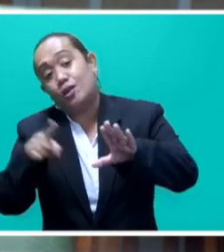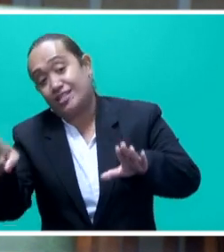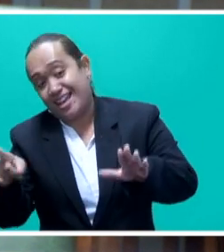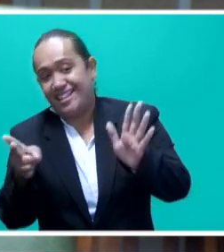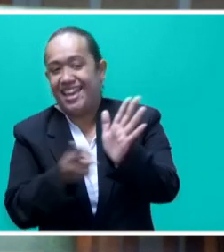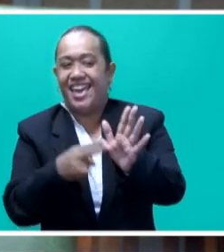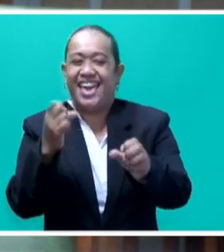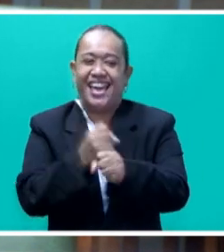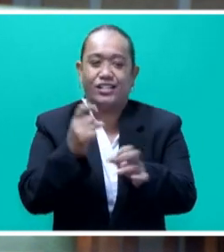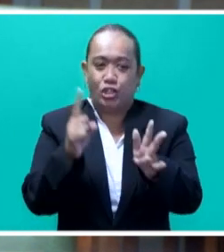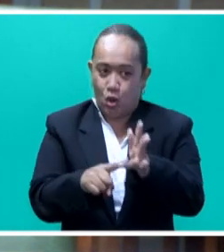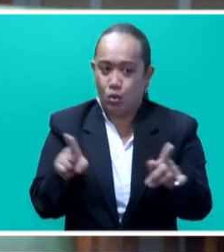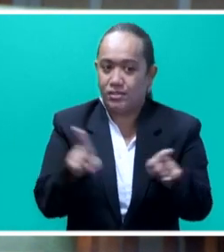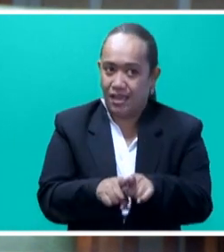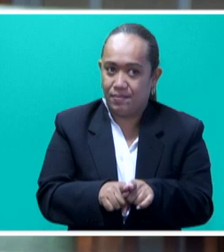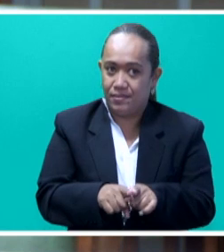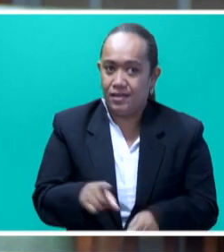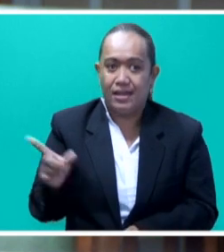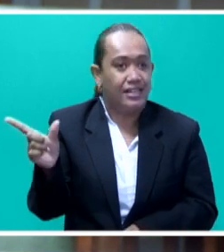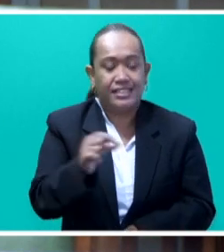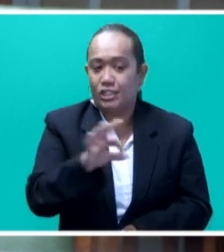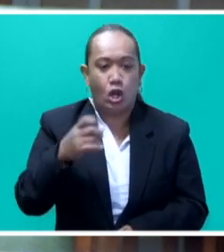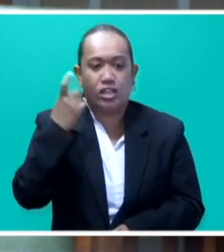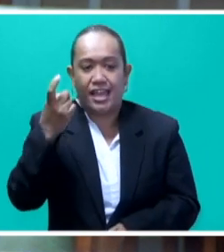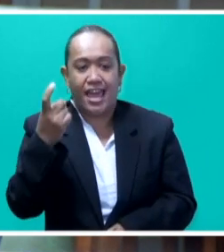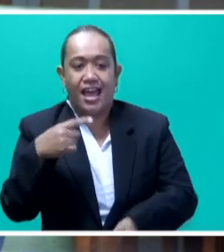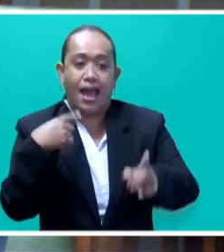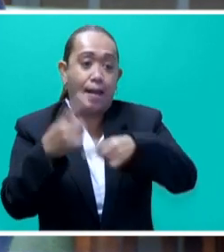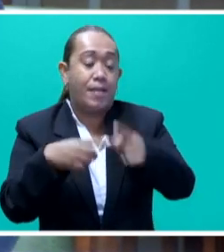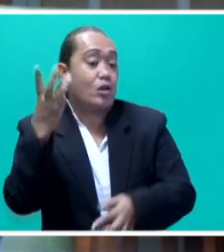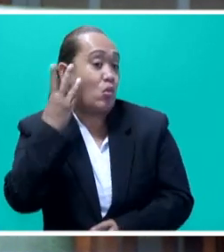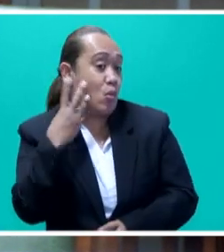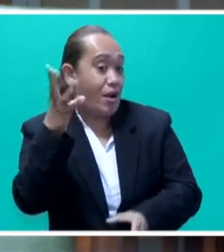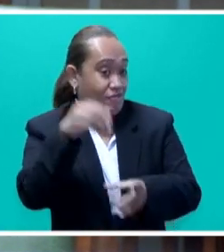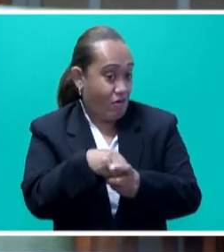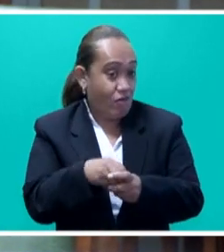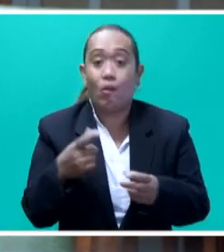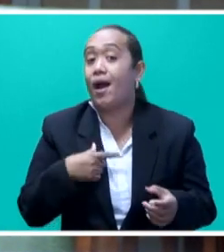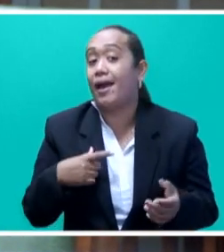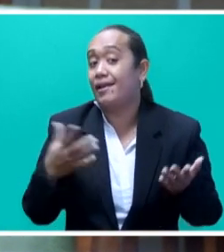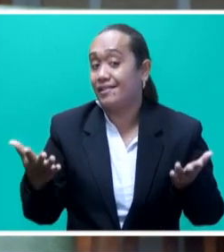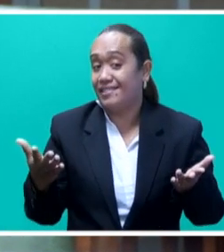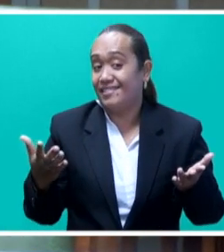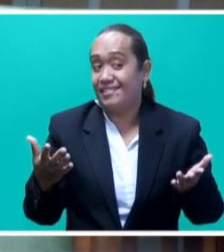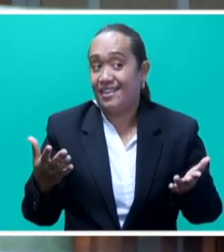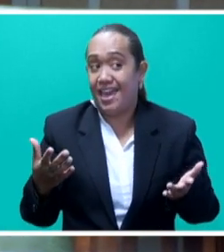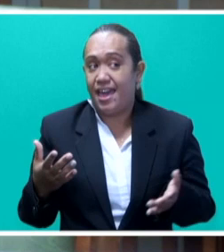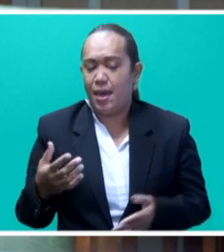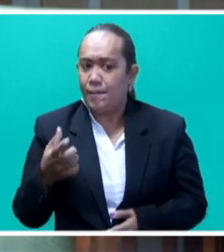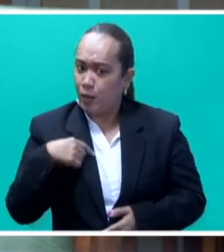groups, they did not care about the women involved. They did not say anything about them. Why? Because they simply maybe commoner